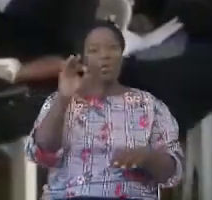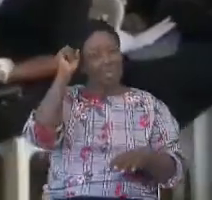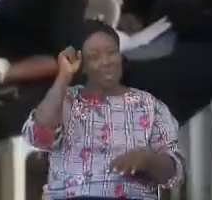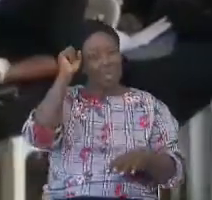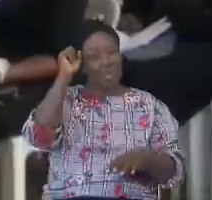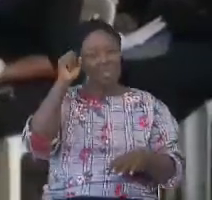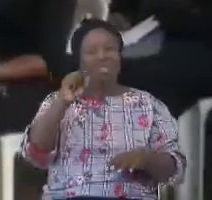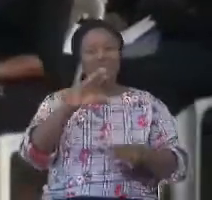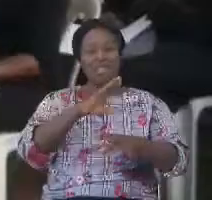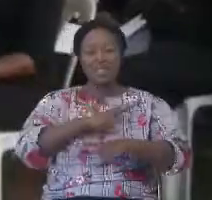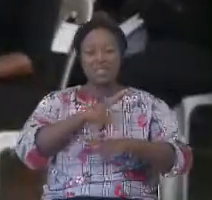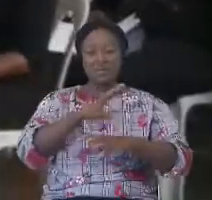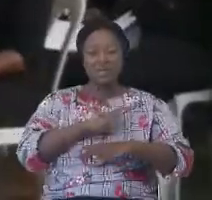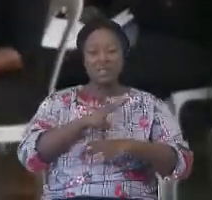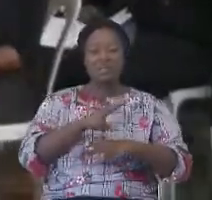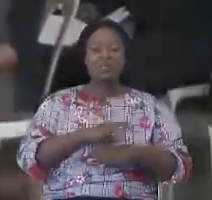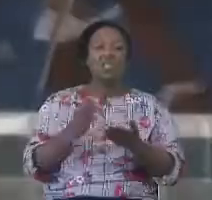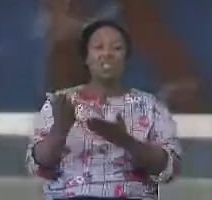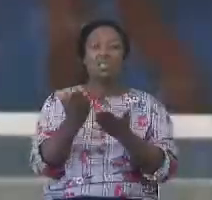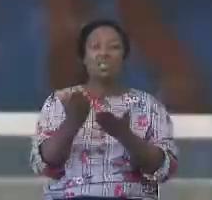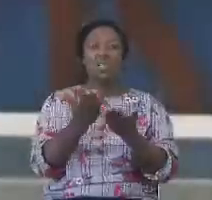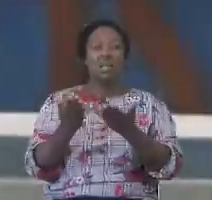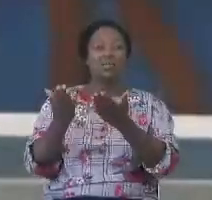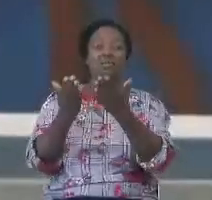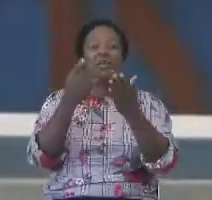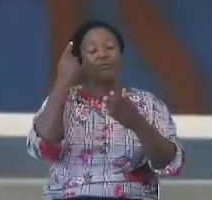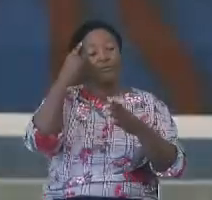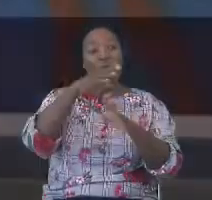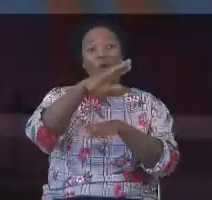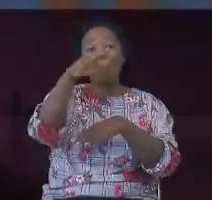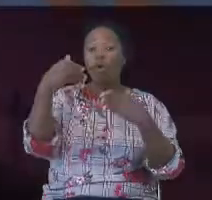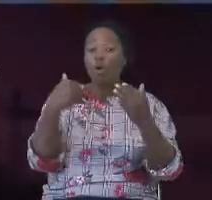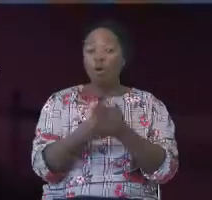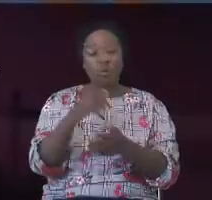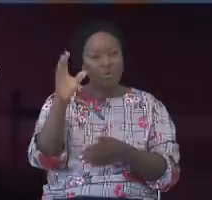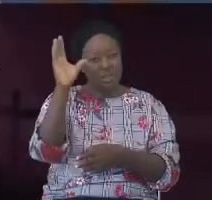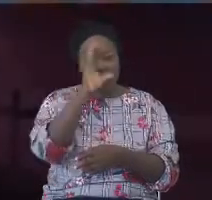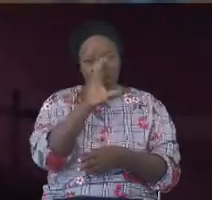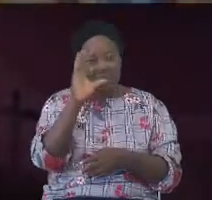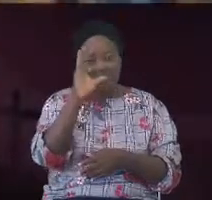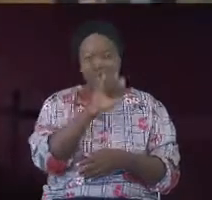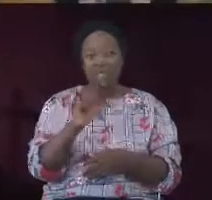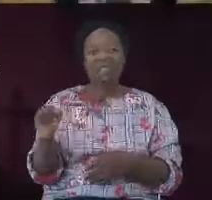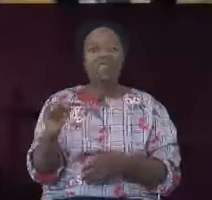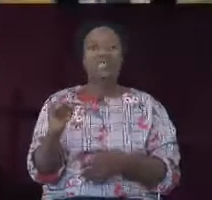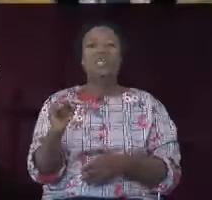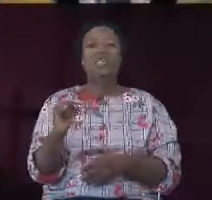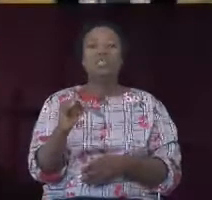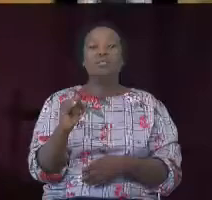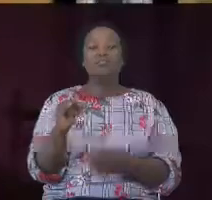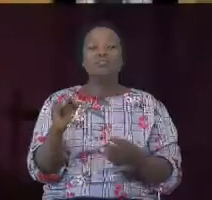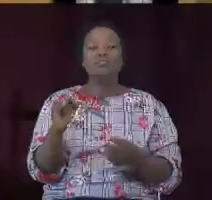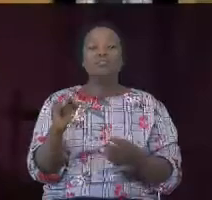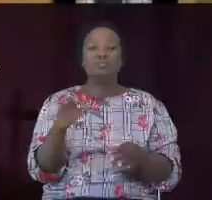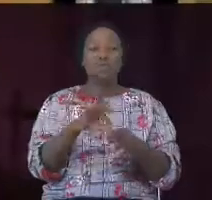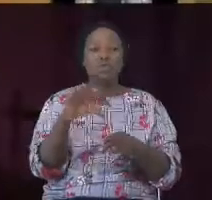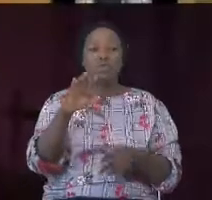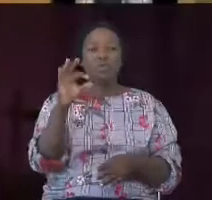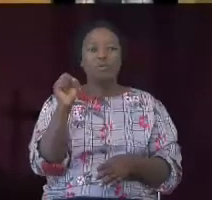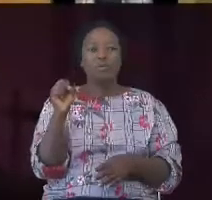number six the wonder of his satisfactory sacrifice for all